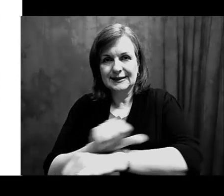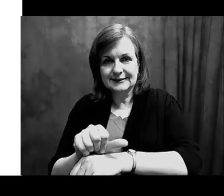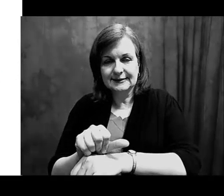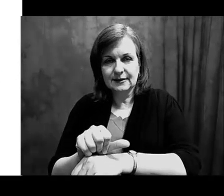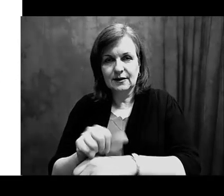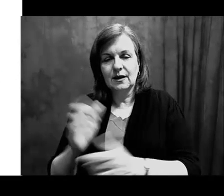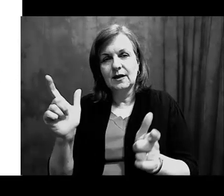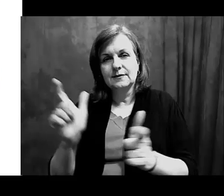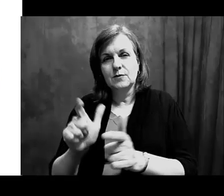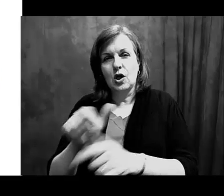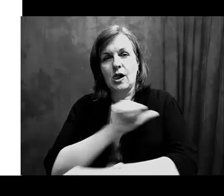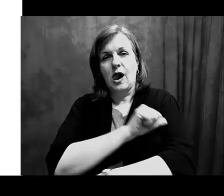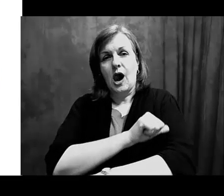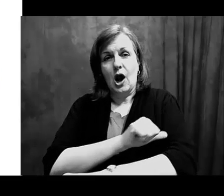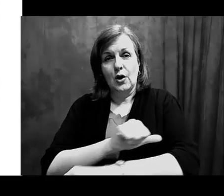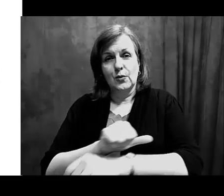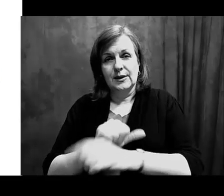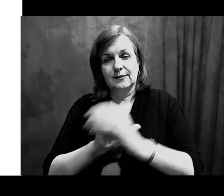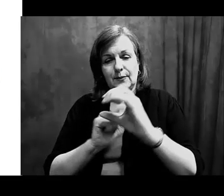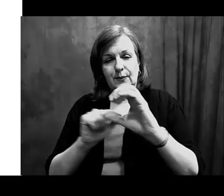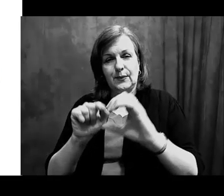arteries